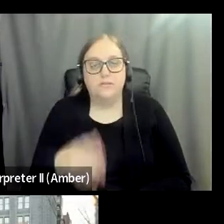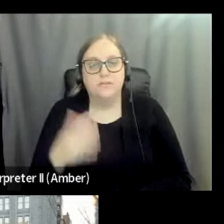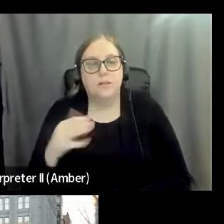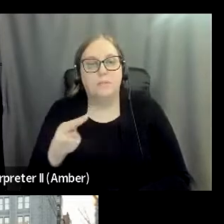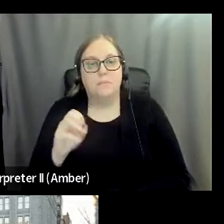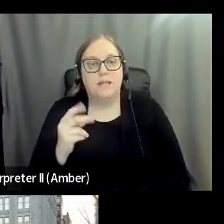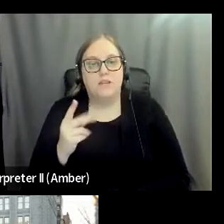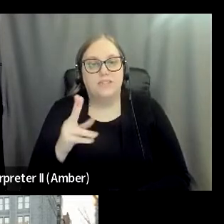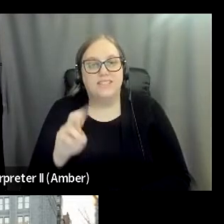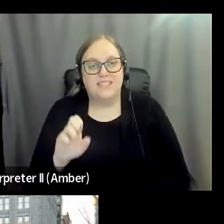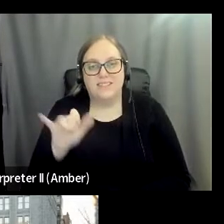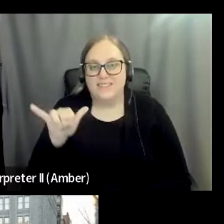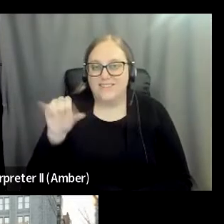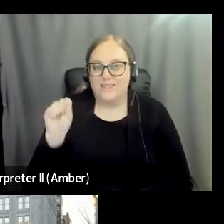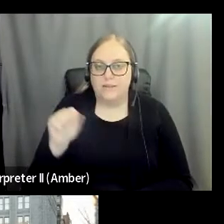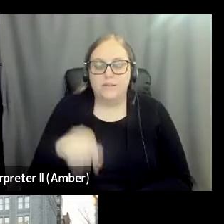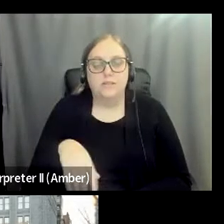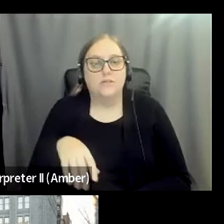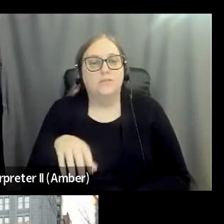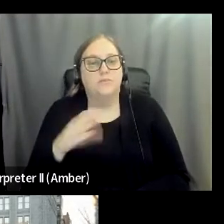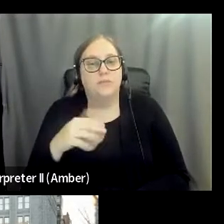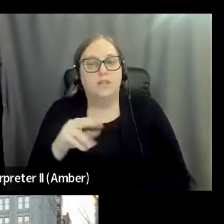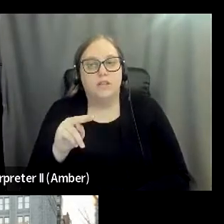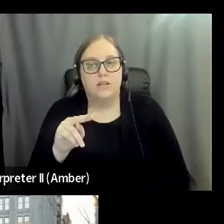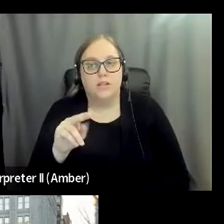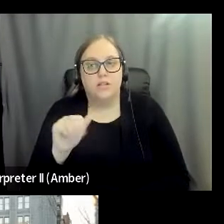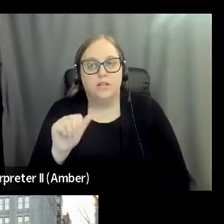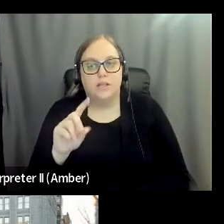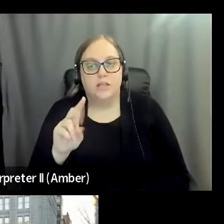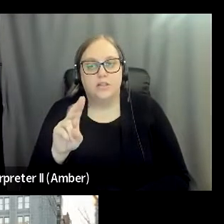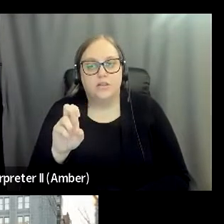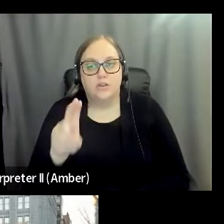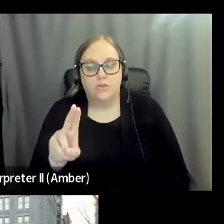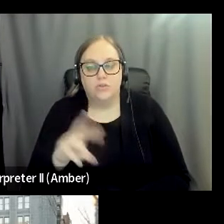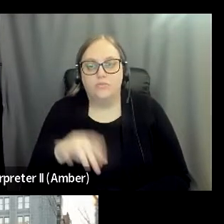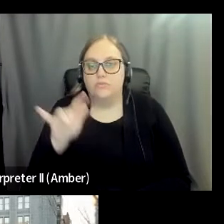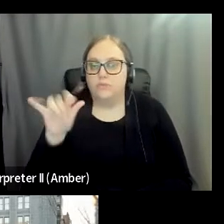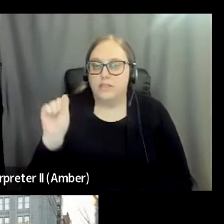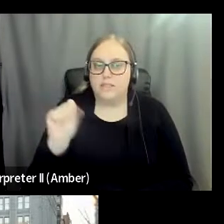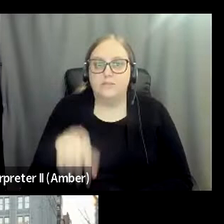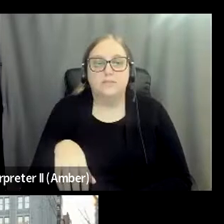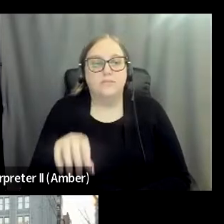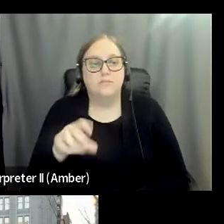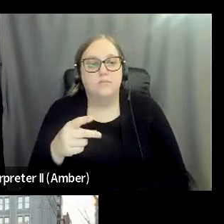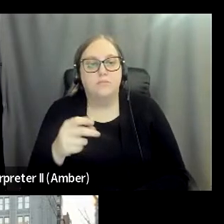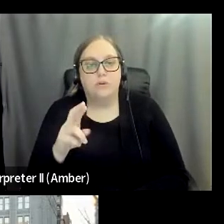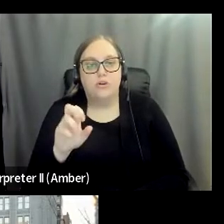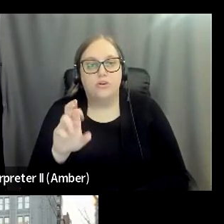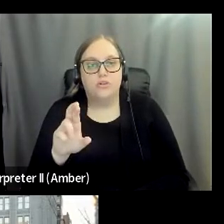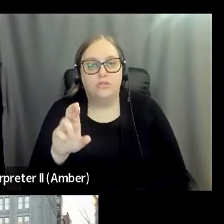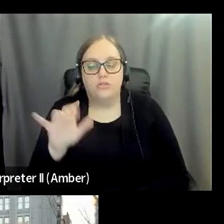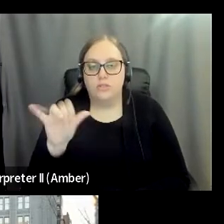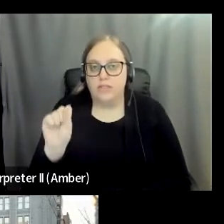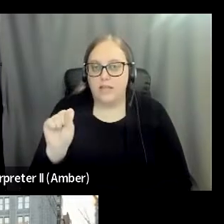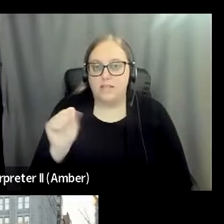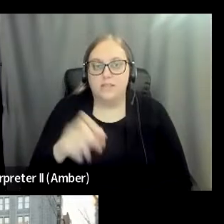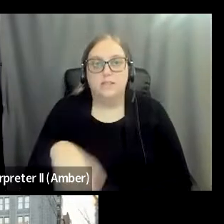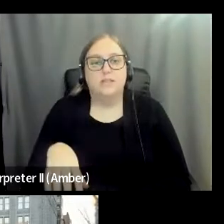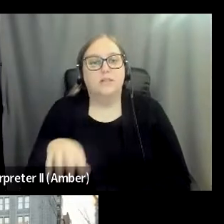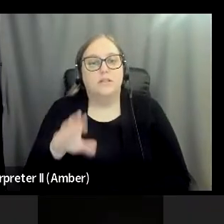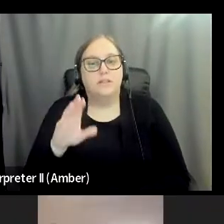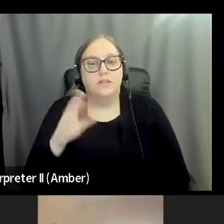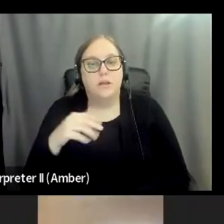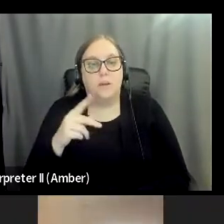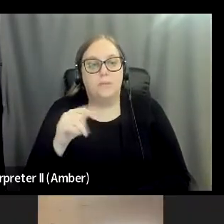Mendelson. Yes. Chairman Mendelson votes yes. Councilmember Nadeau. Yes. Councilmember Nadeau votes yes. Councilmember Parker. Yes. Councilmember Parker votes yes.